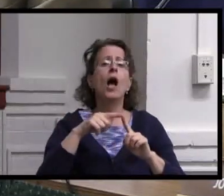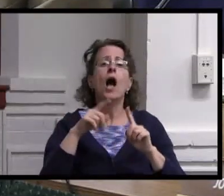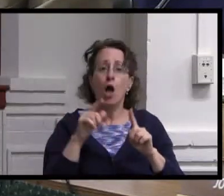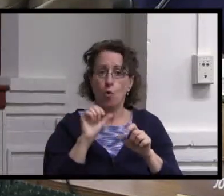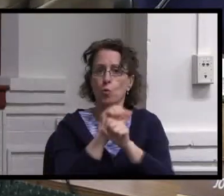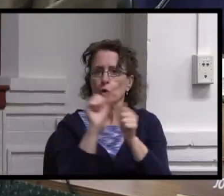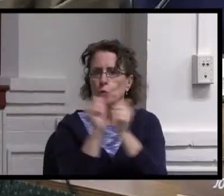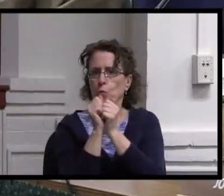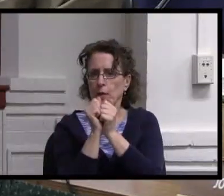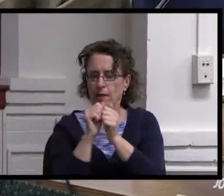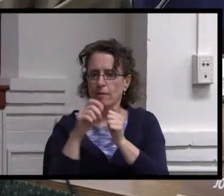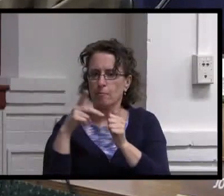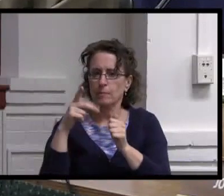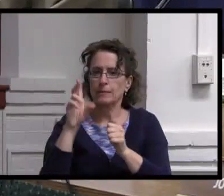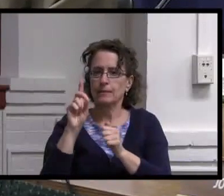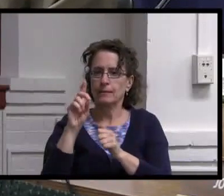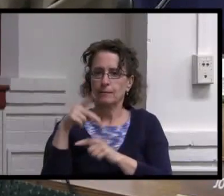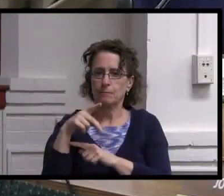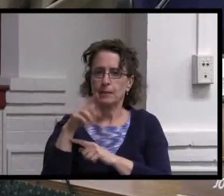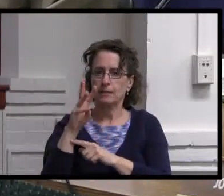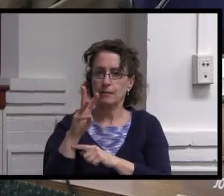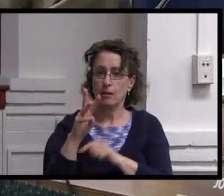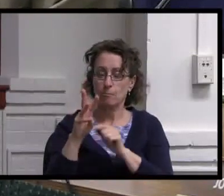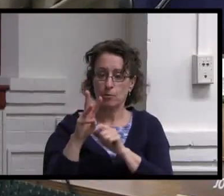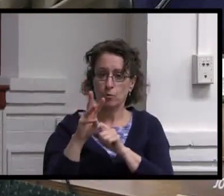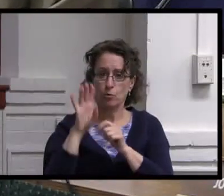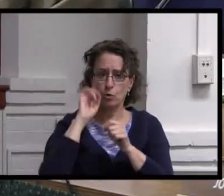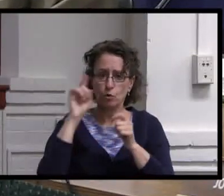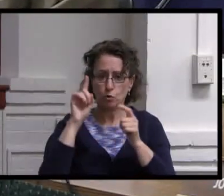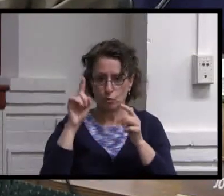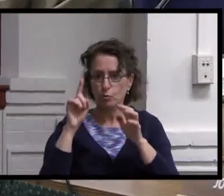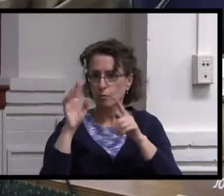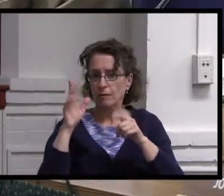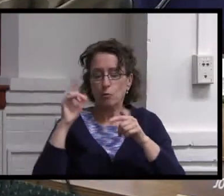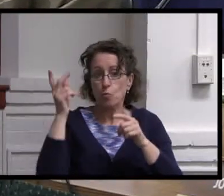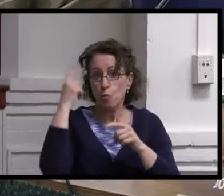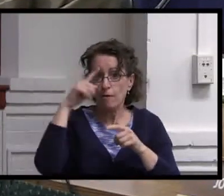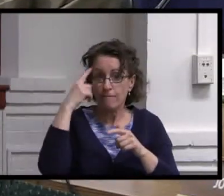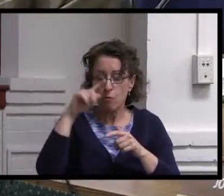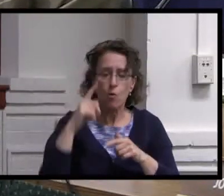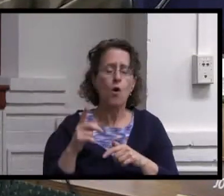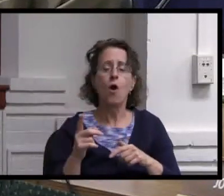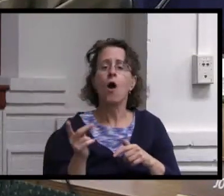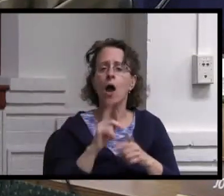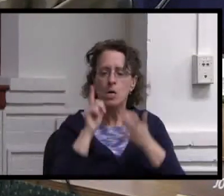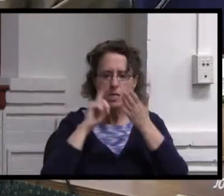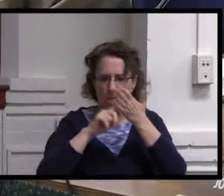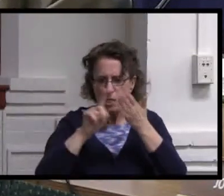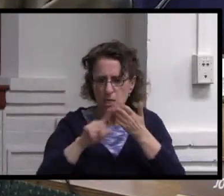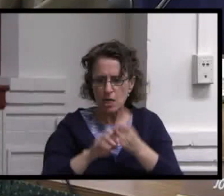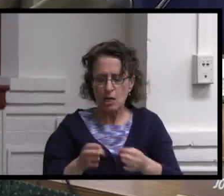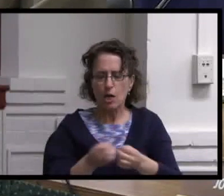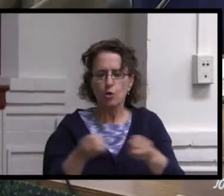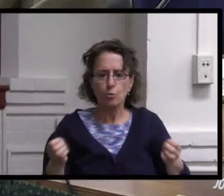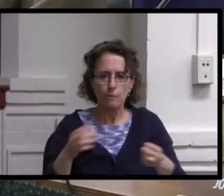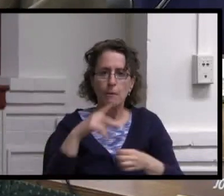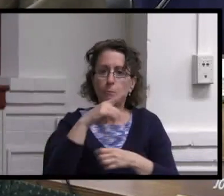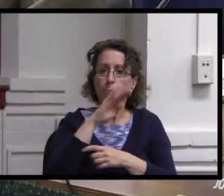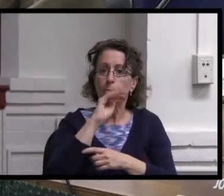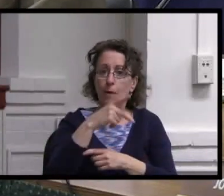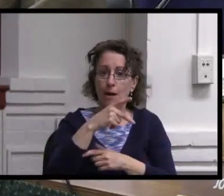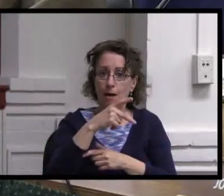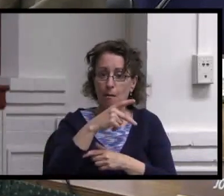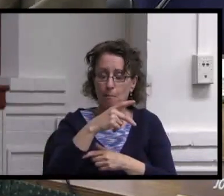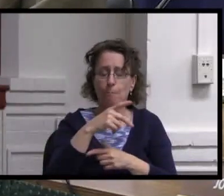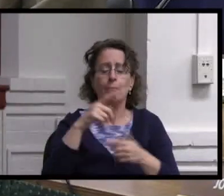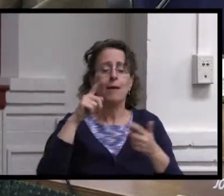to scope and price the three long lead time items, the pumps, the emergency generator, and the switching equipment for the